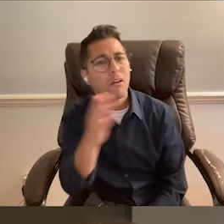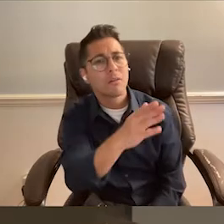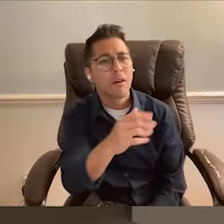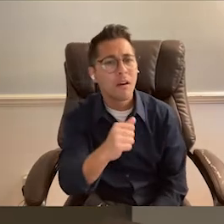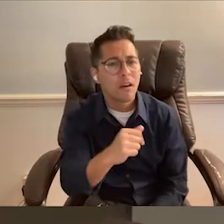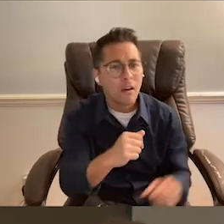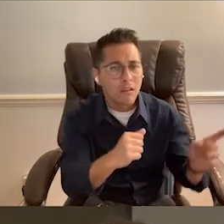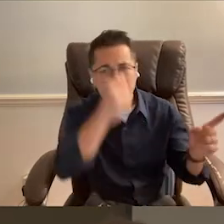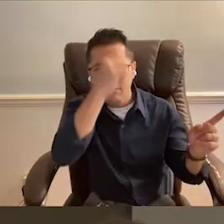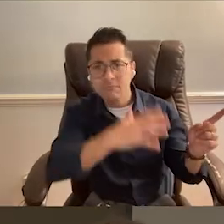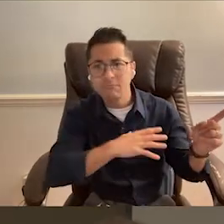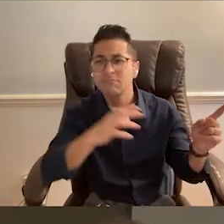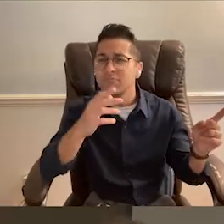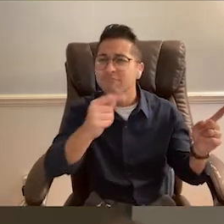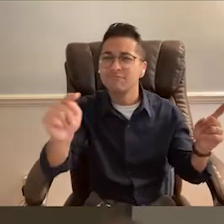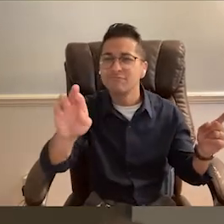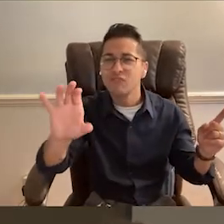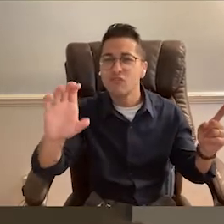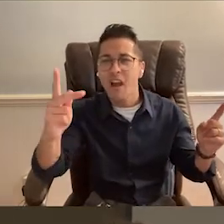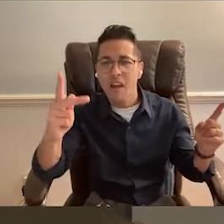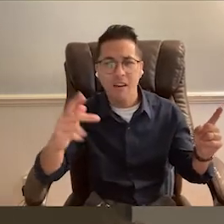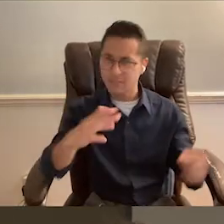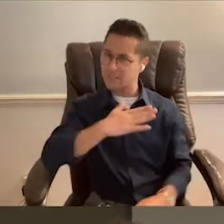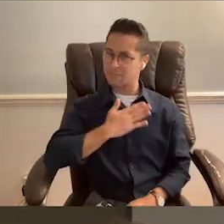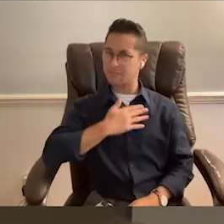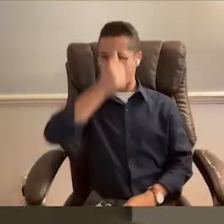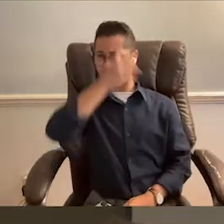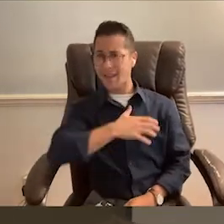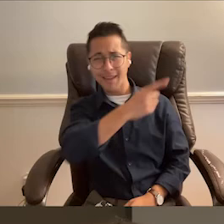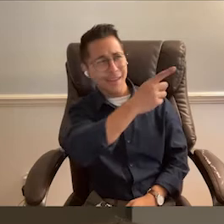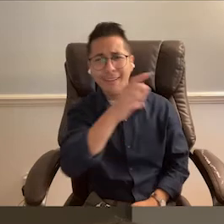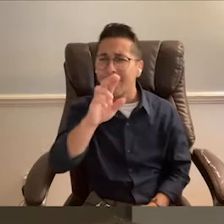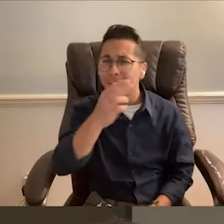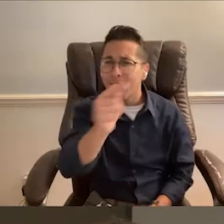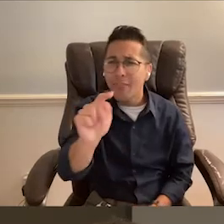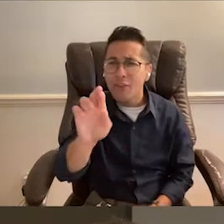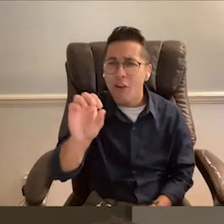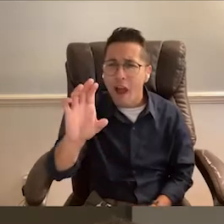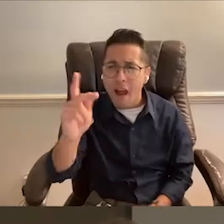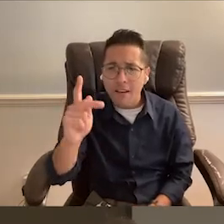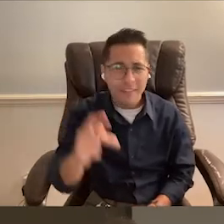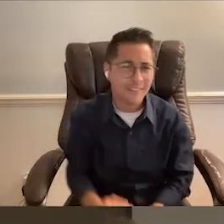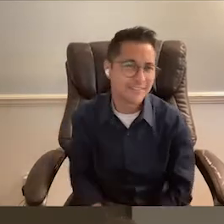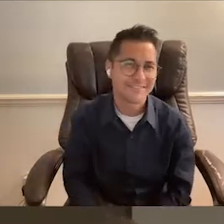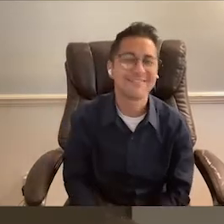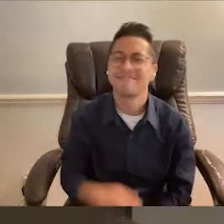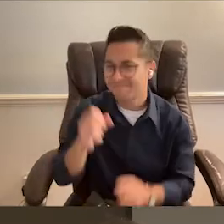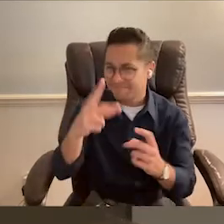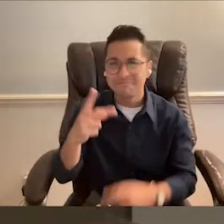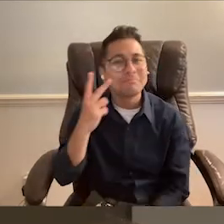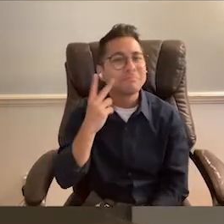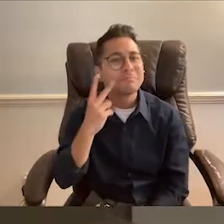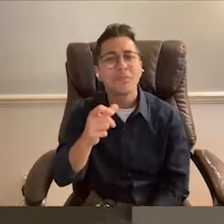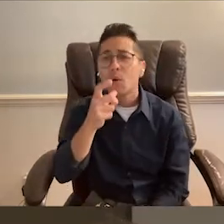them. Even Oprah? Yeah. Yes. Oh wait. What about my man, Oh, yeah. The what? Yes. My man,